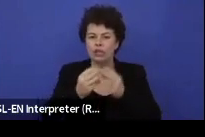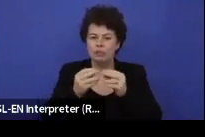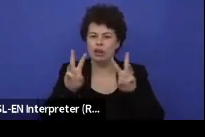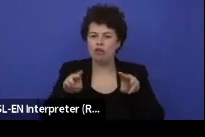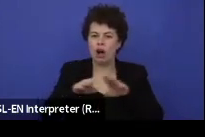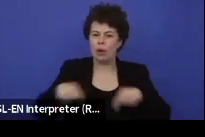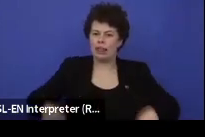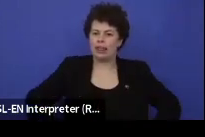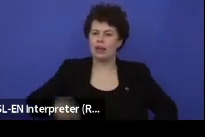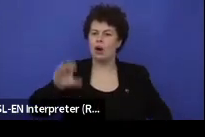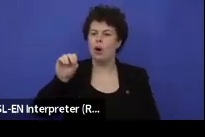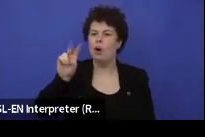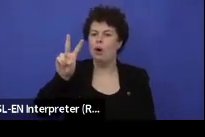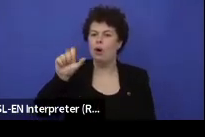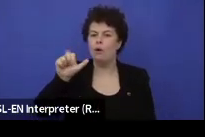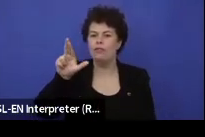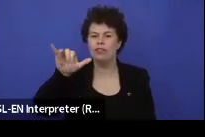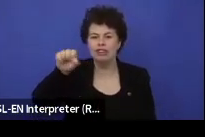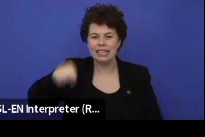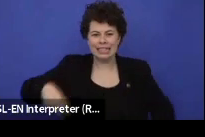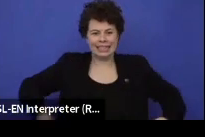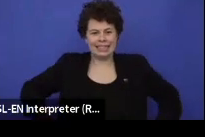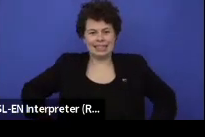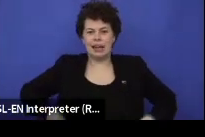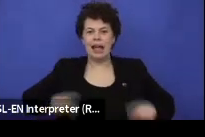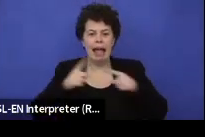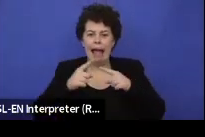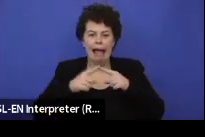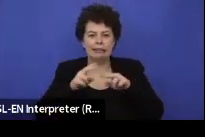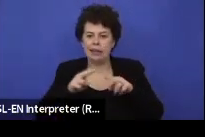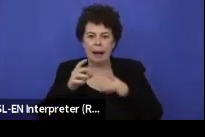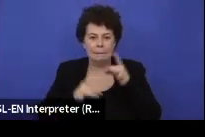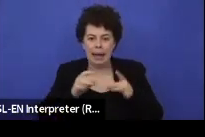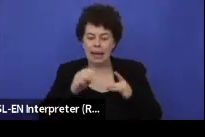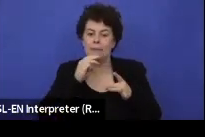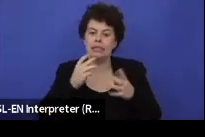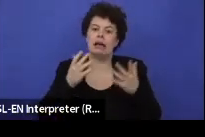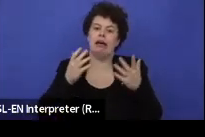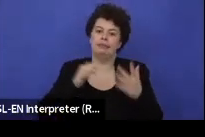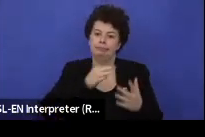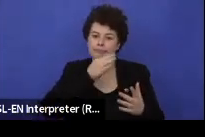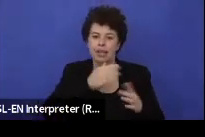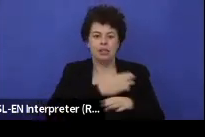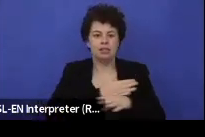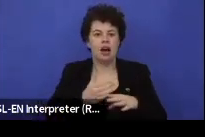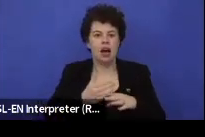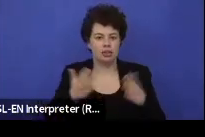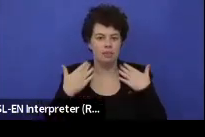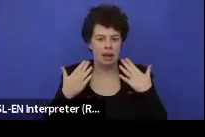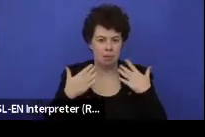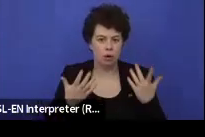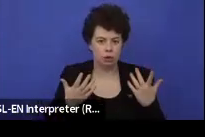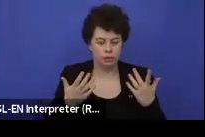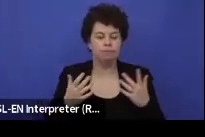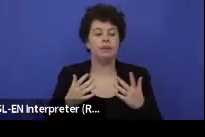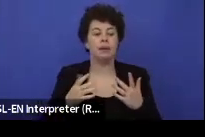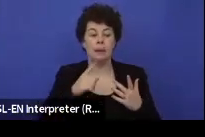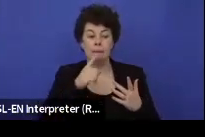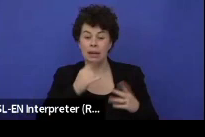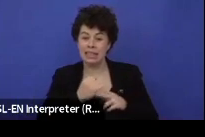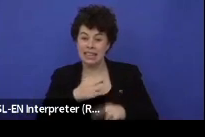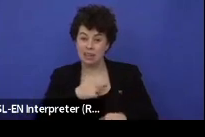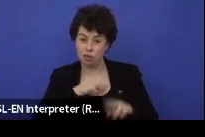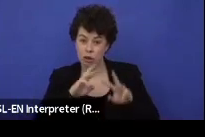producing follicles, and that puts them into a premature menopause. But in reality, I mean, you can see from that, you can really go